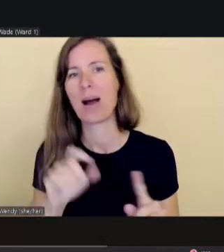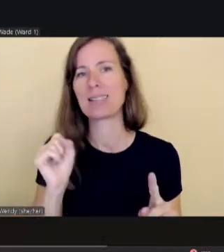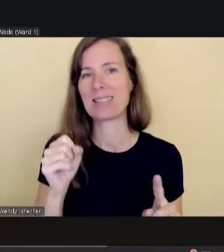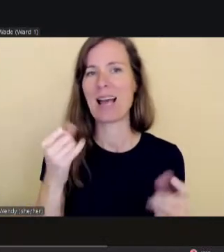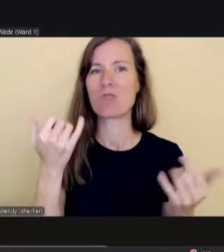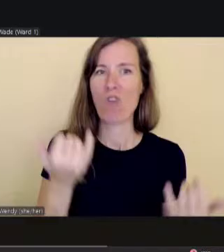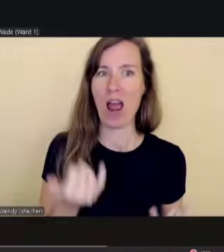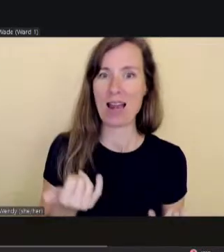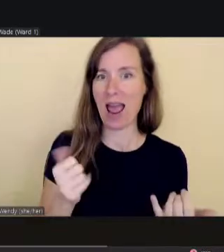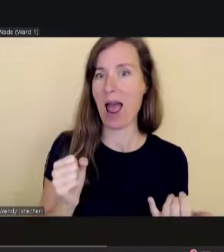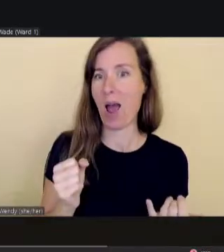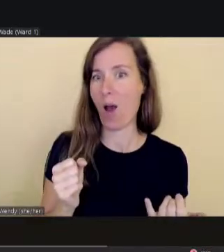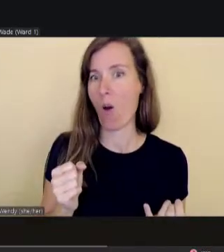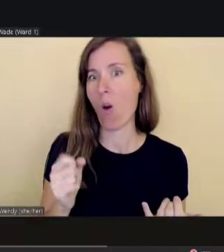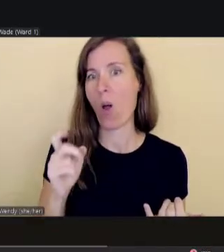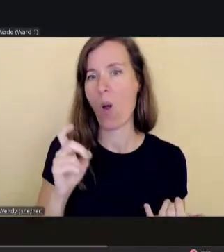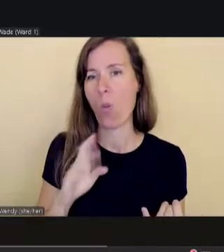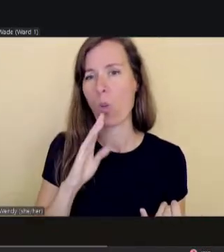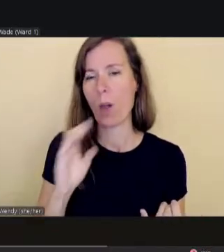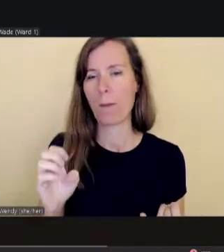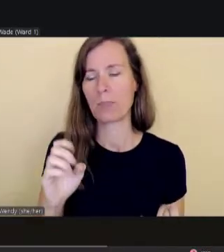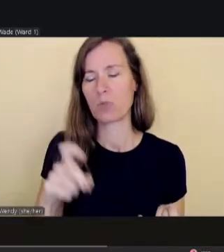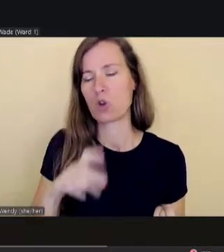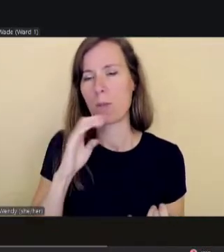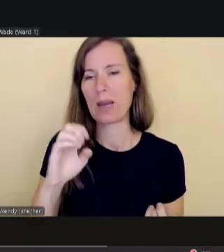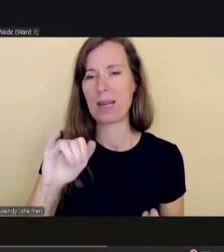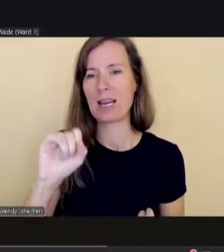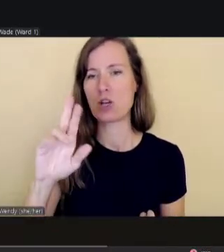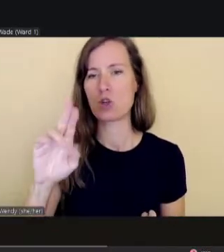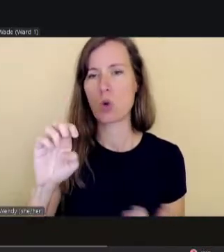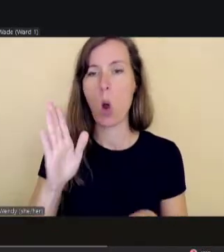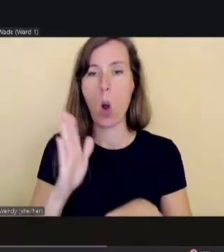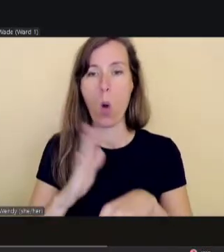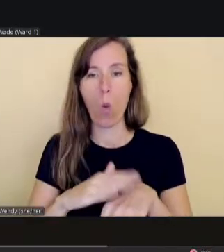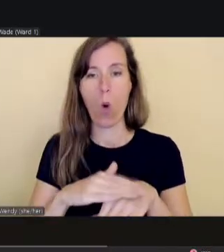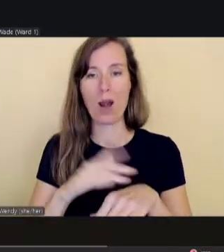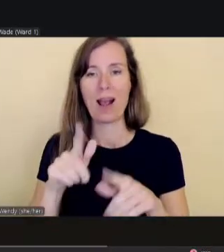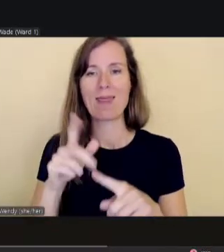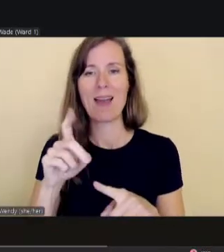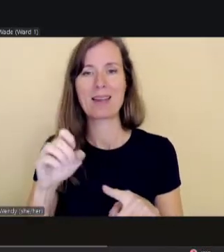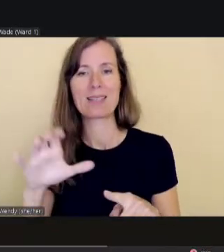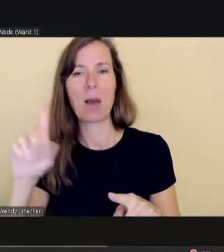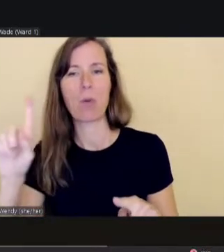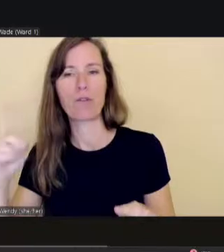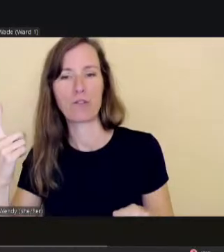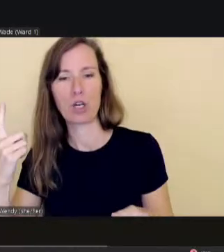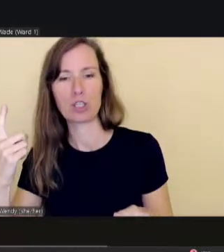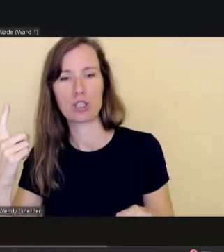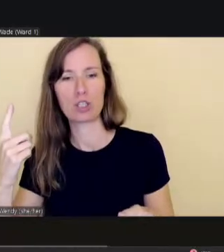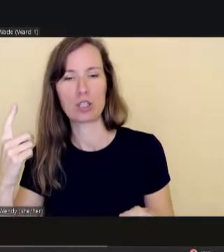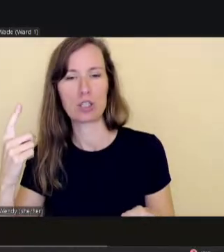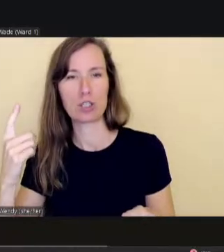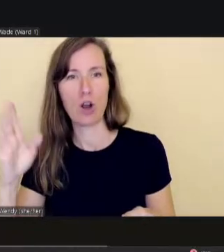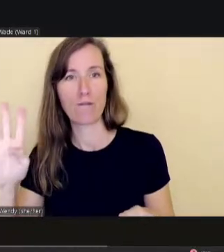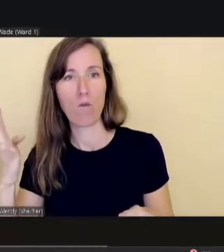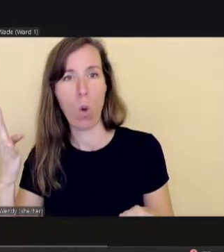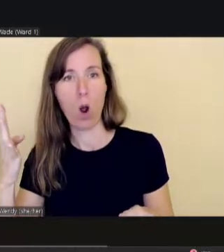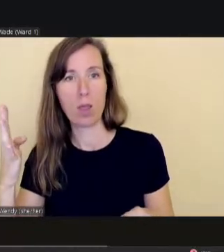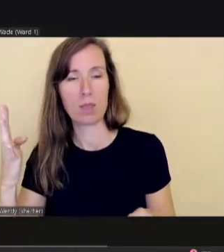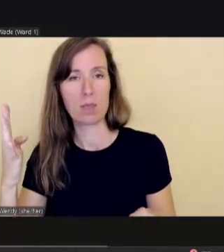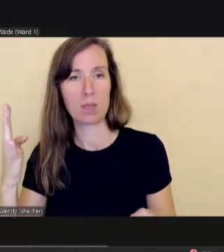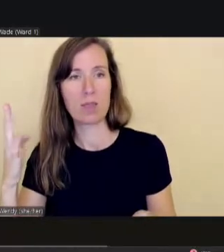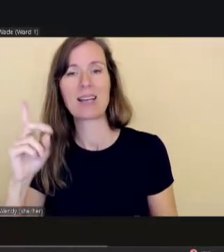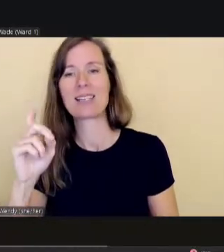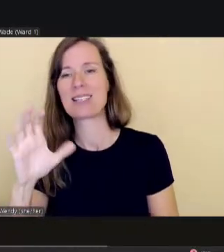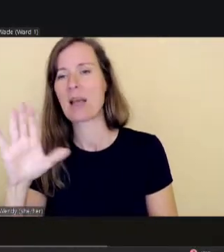issuing warnings, and then December 1st live. December 4th. 4th. Okay. December 4th.